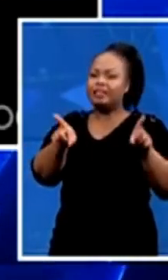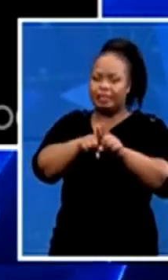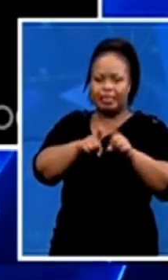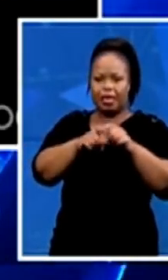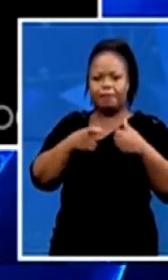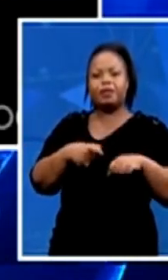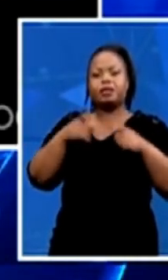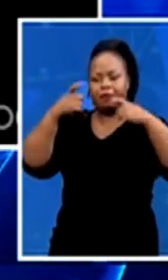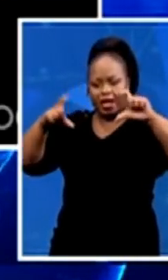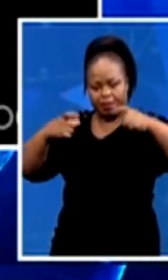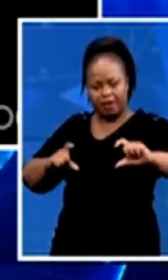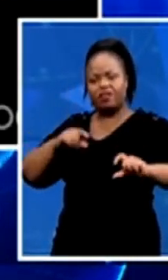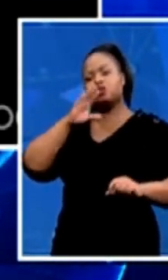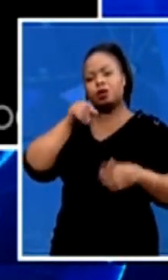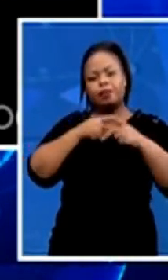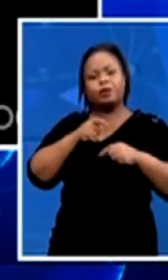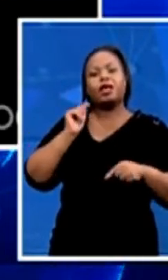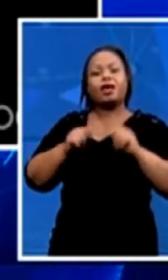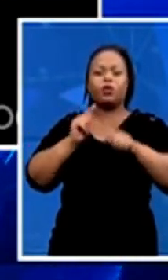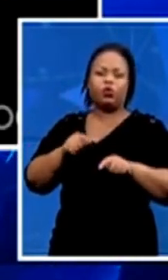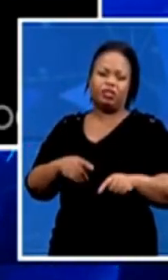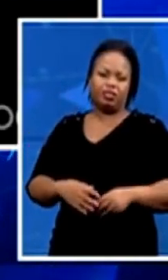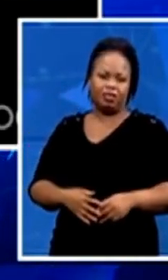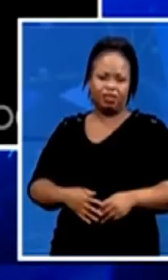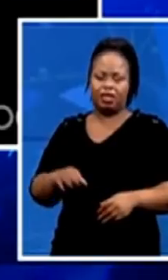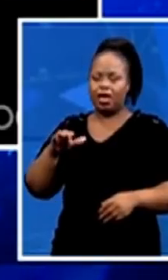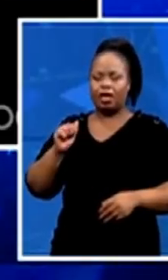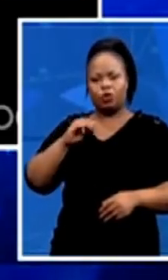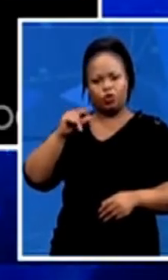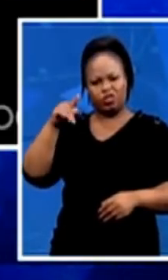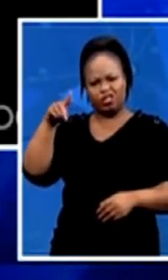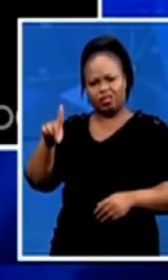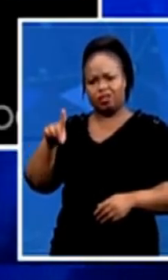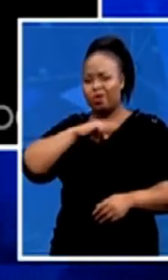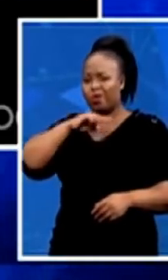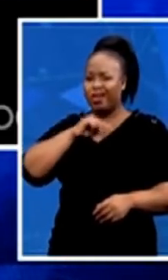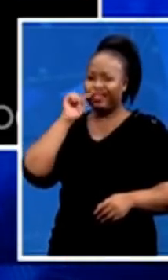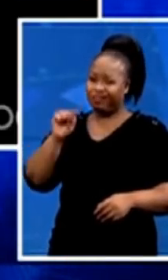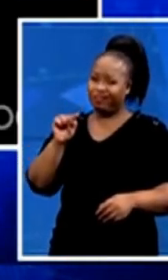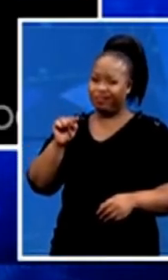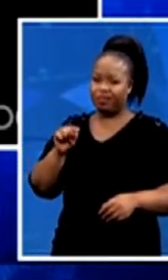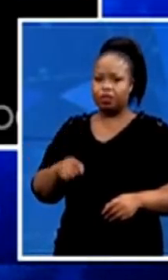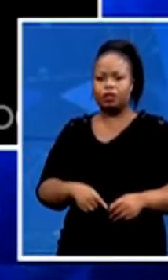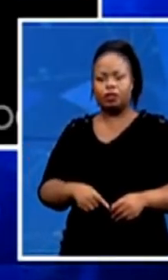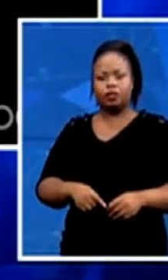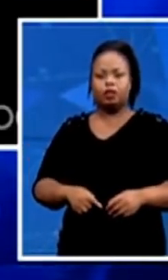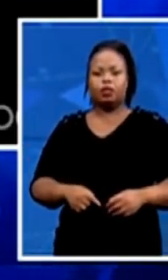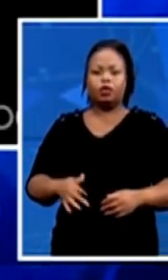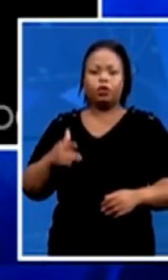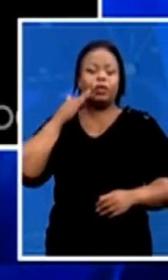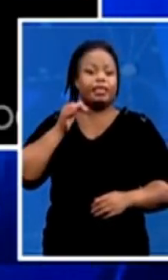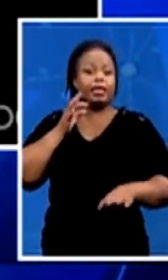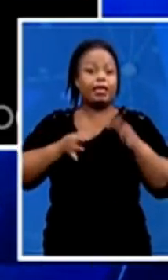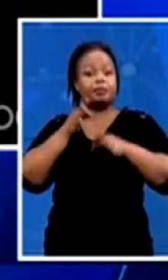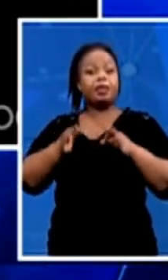That is simply because in that particular context, of the entitlement to Section 35